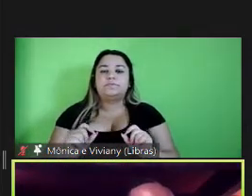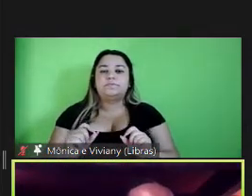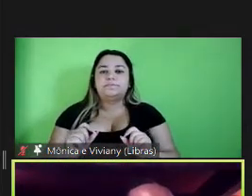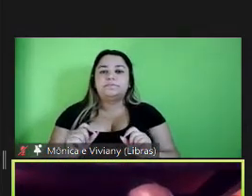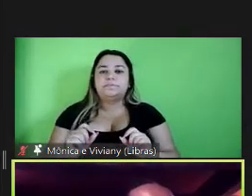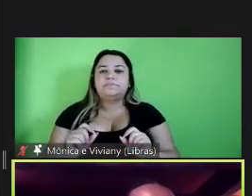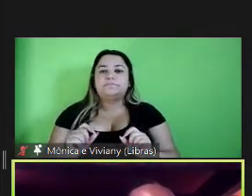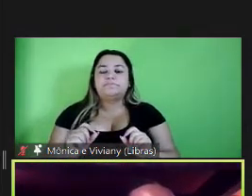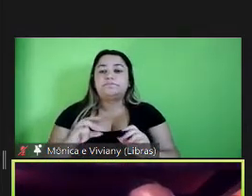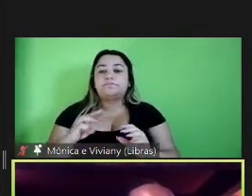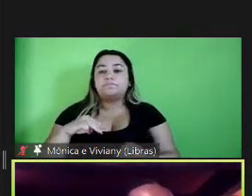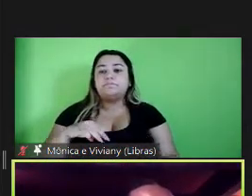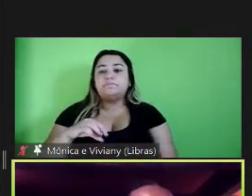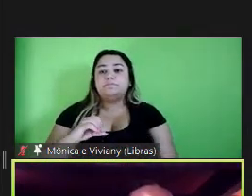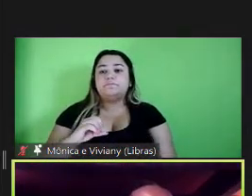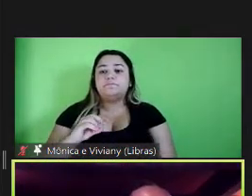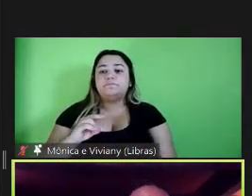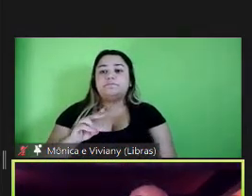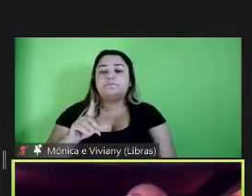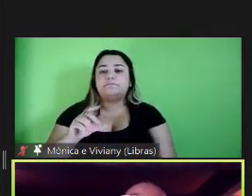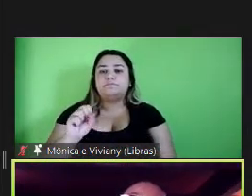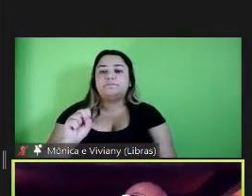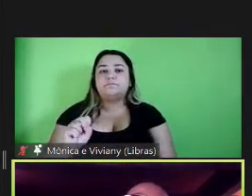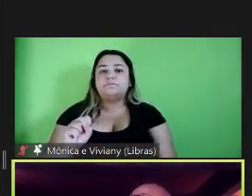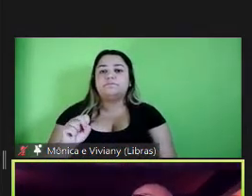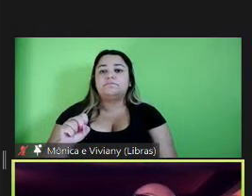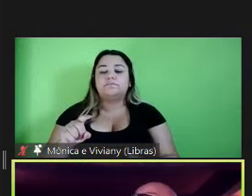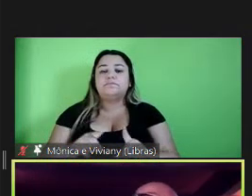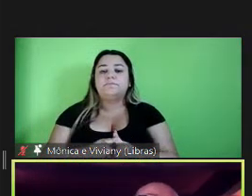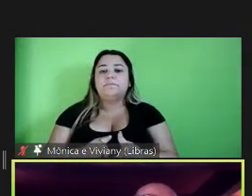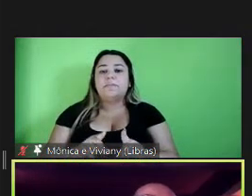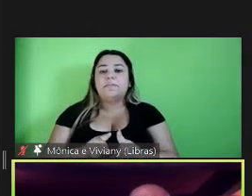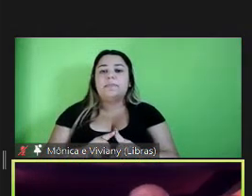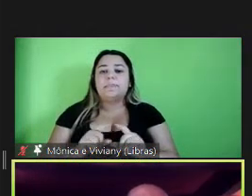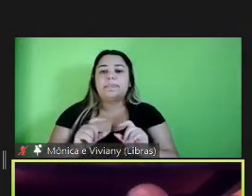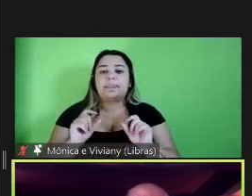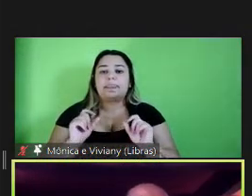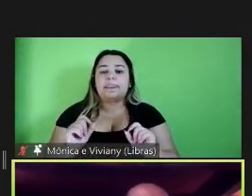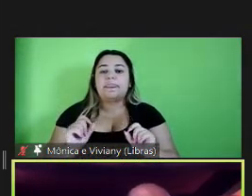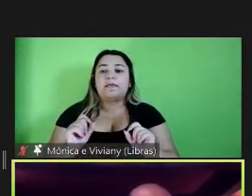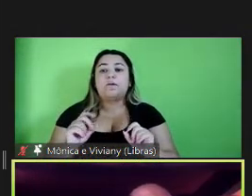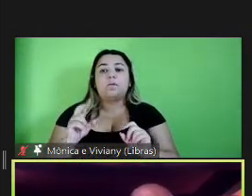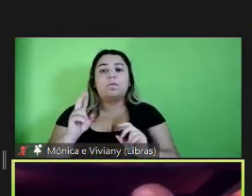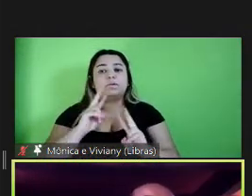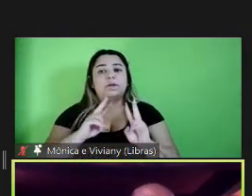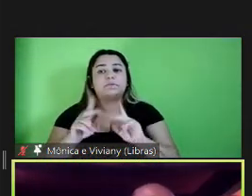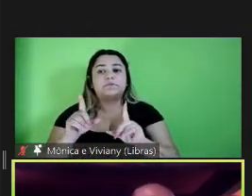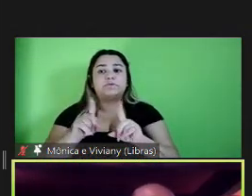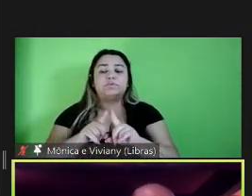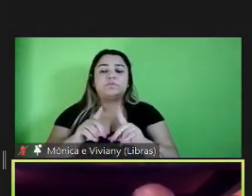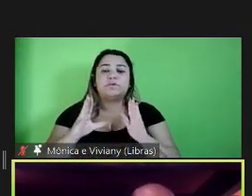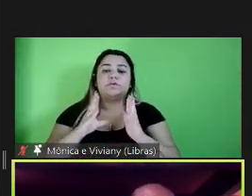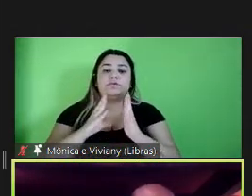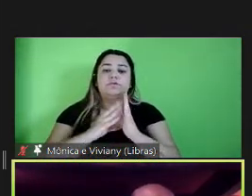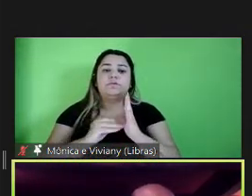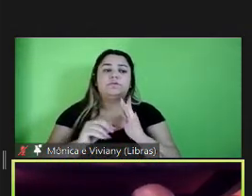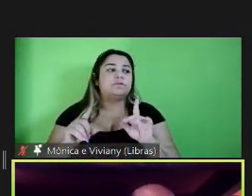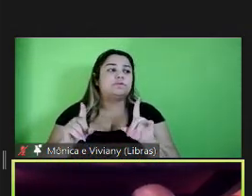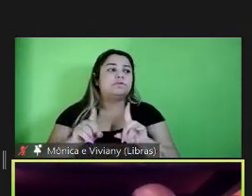and competence, looking at the educational model and approach to health promotion, health